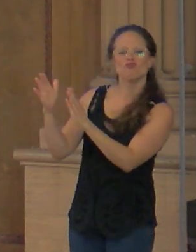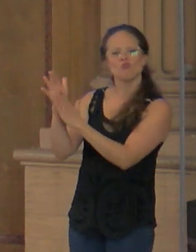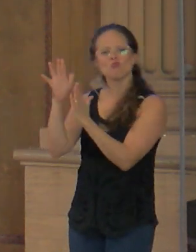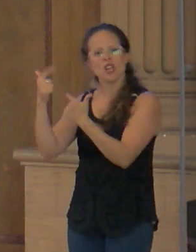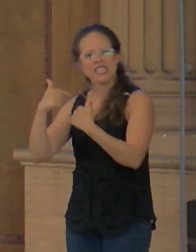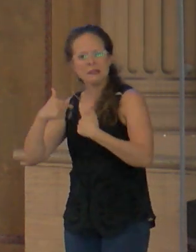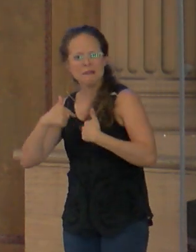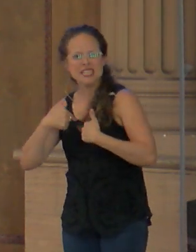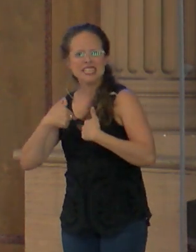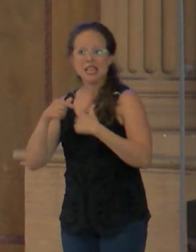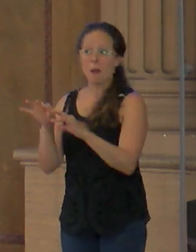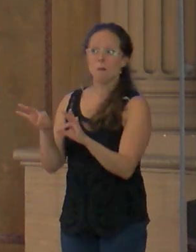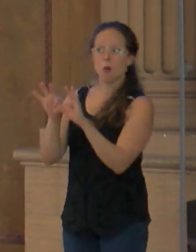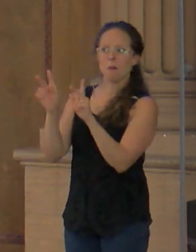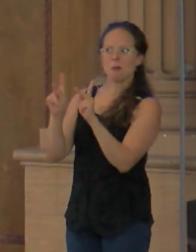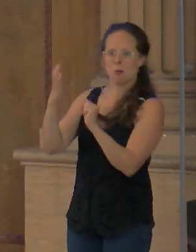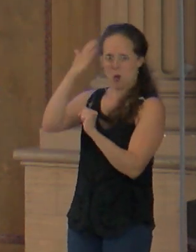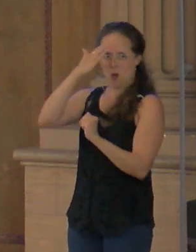important people.